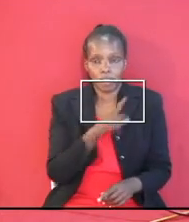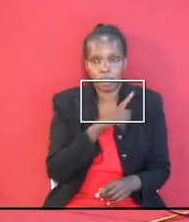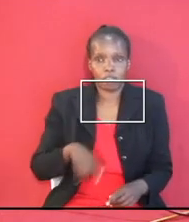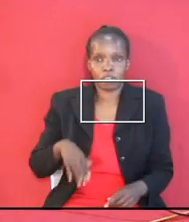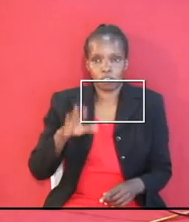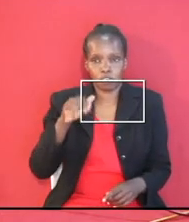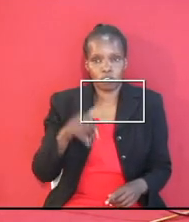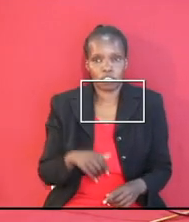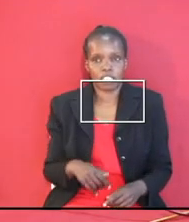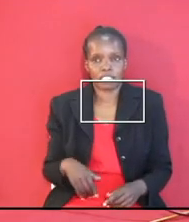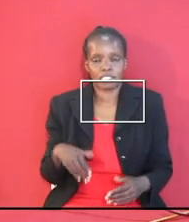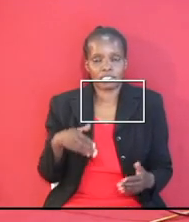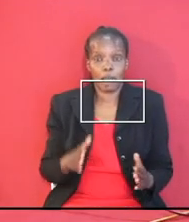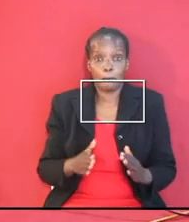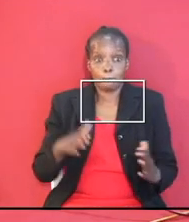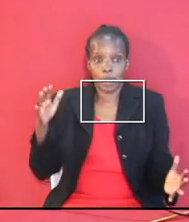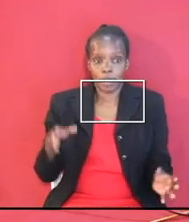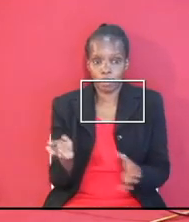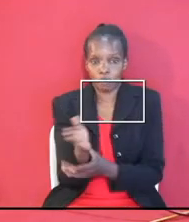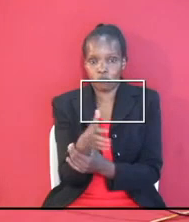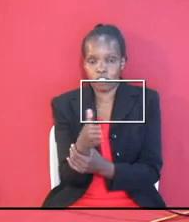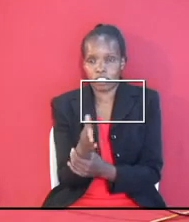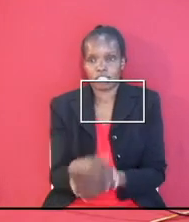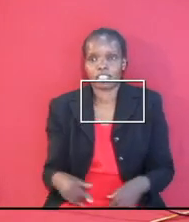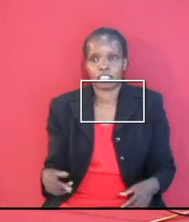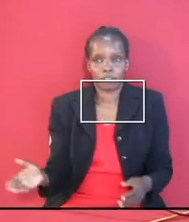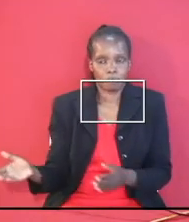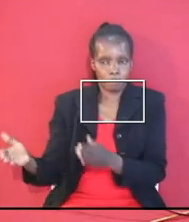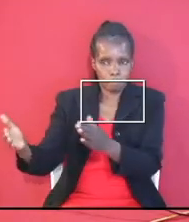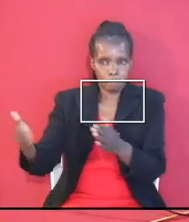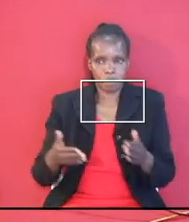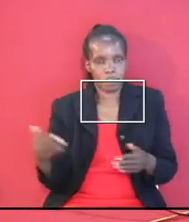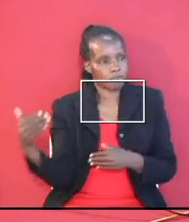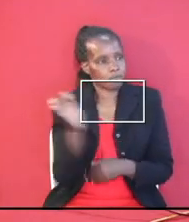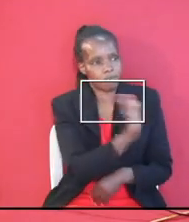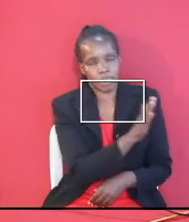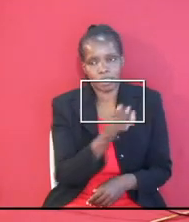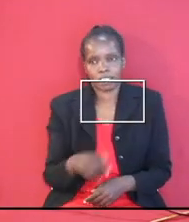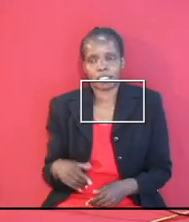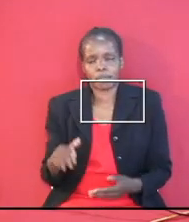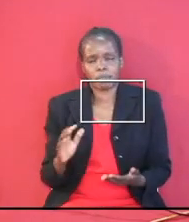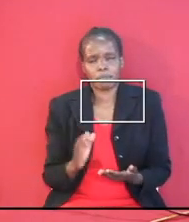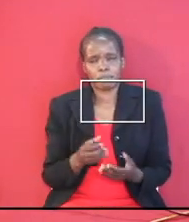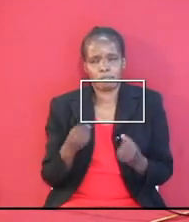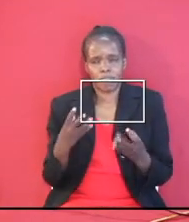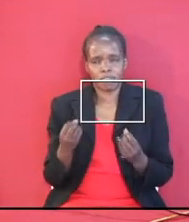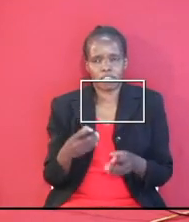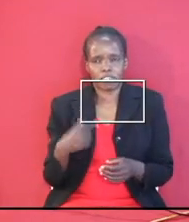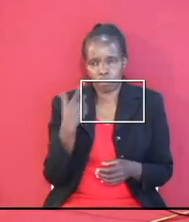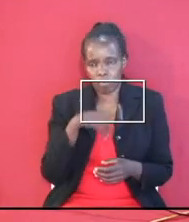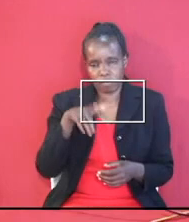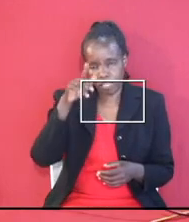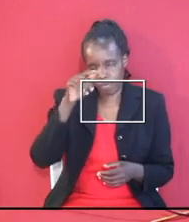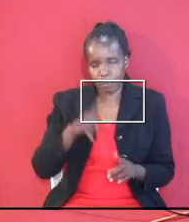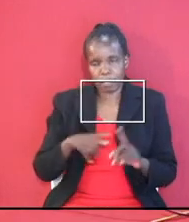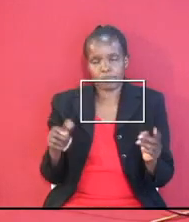sent a whole fish to go and set Jonah back to his what? His course. There are those of us who will compromise. But because God loves you